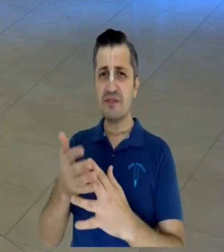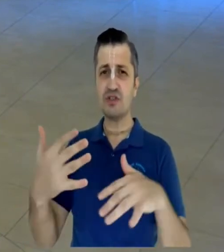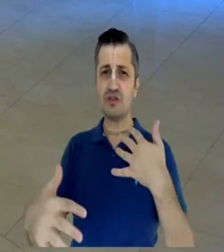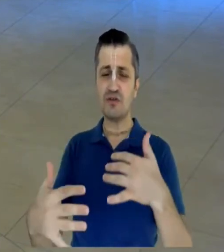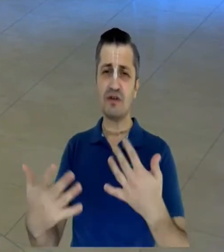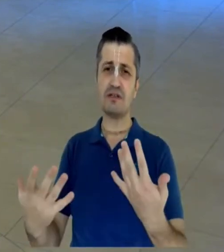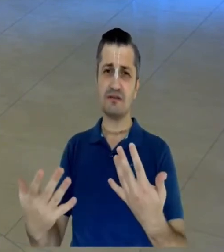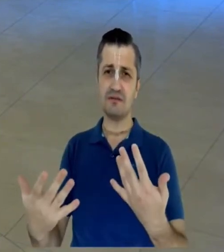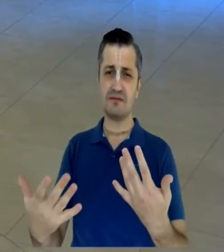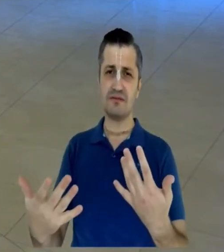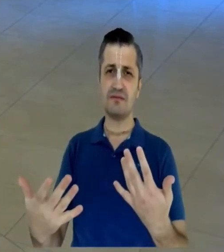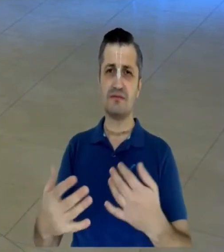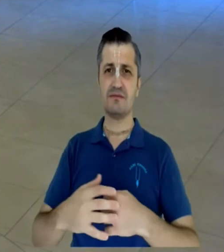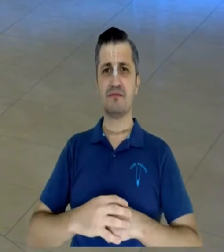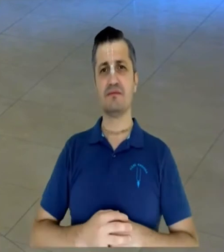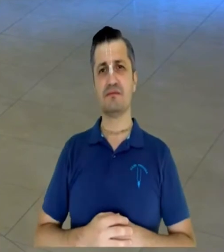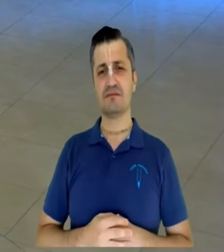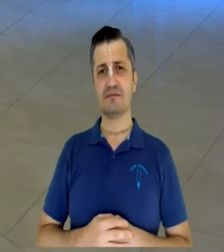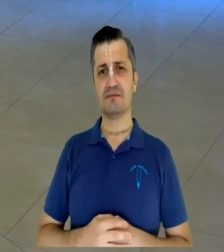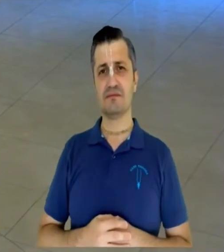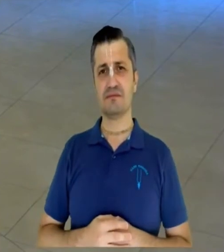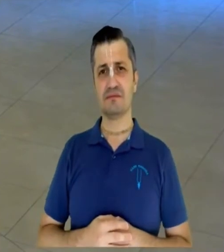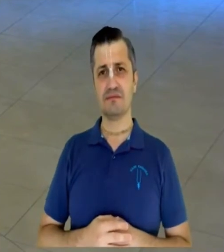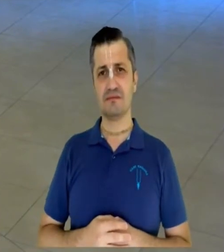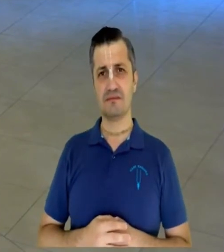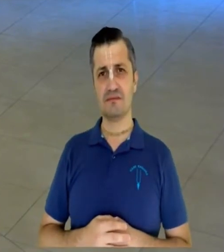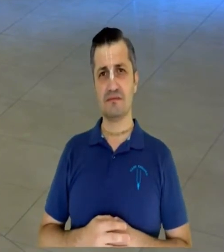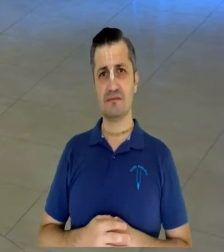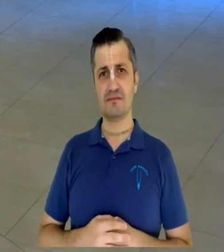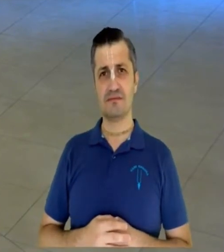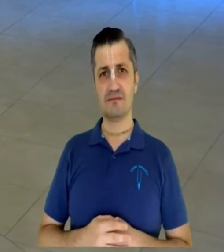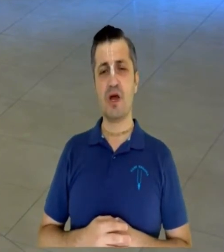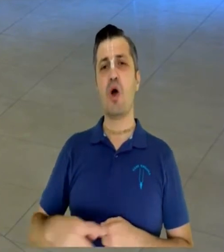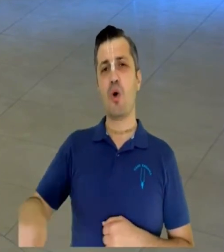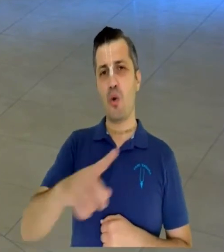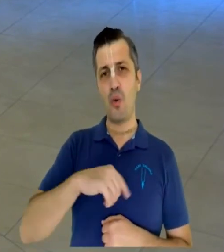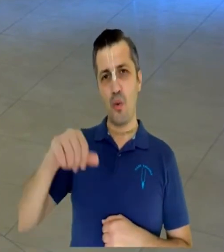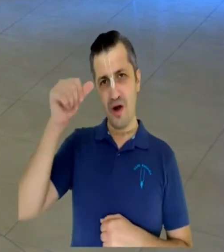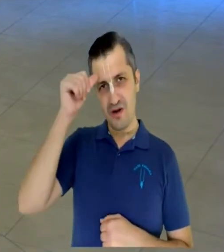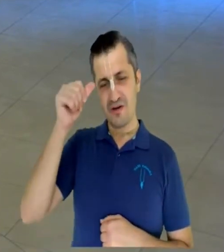Krishna, he knows that he actually, we know what he likes and what he accepts.